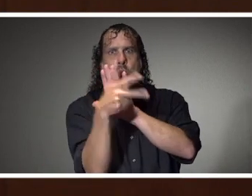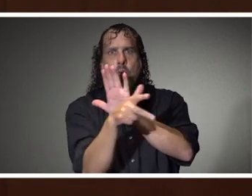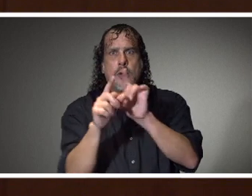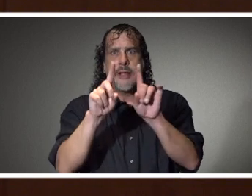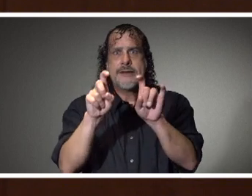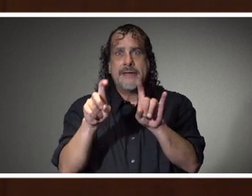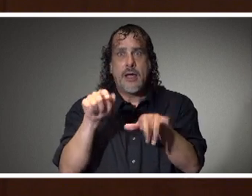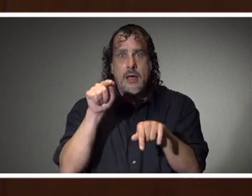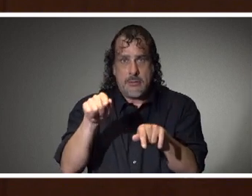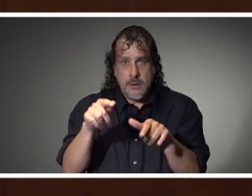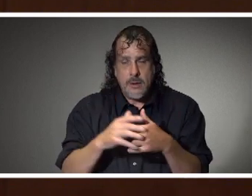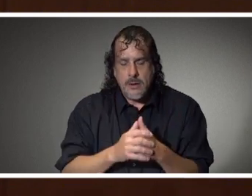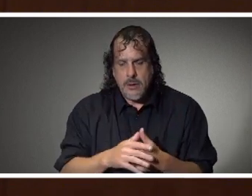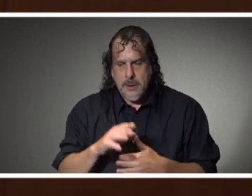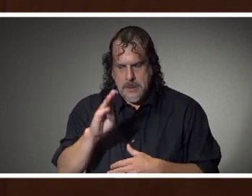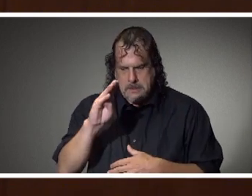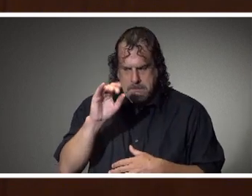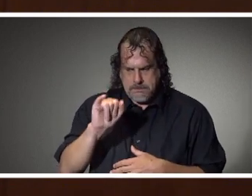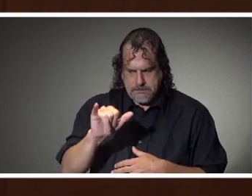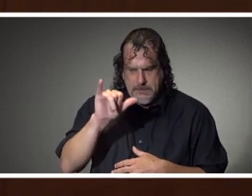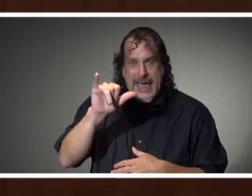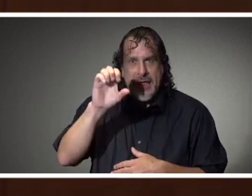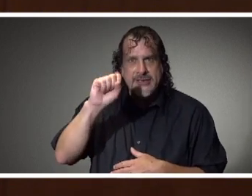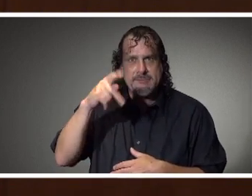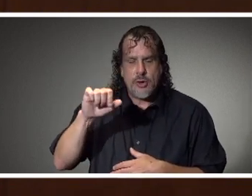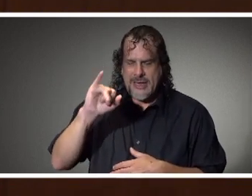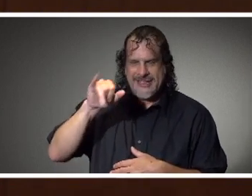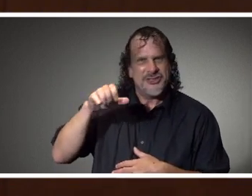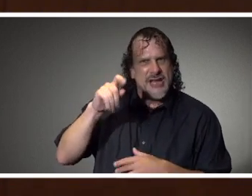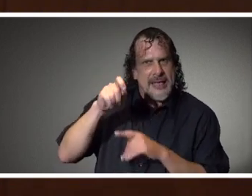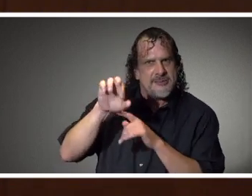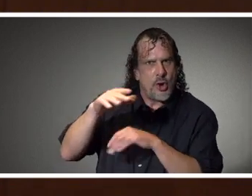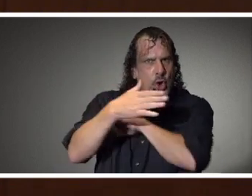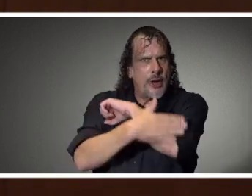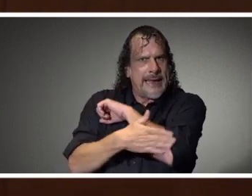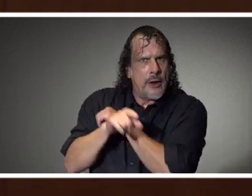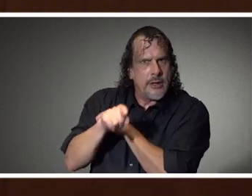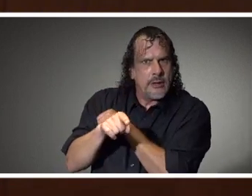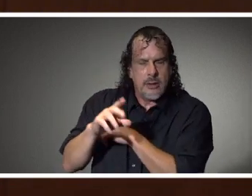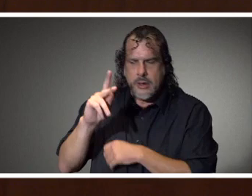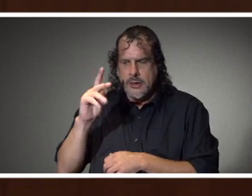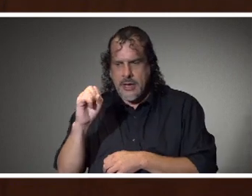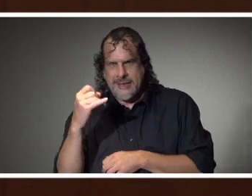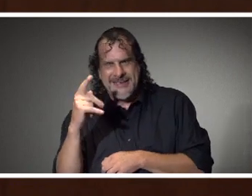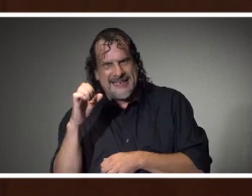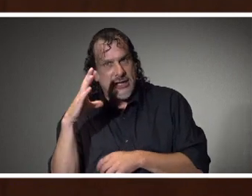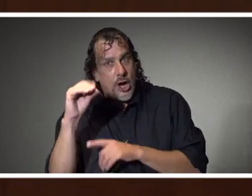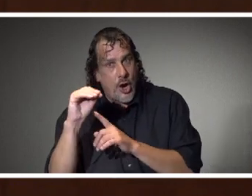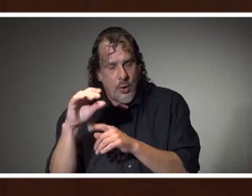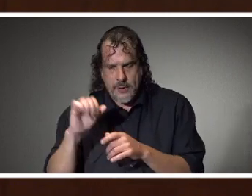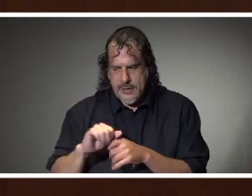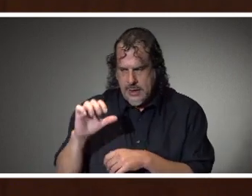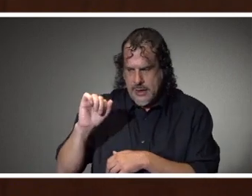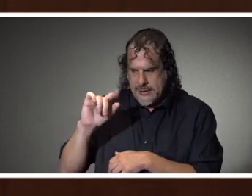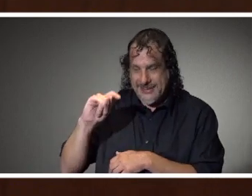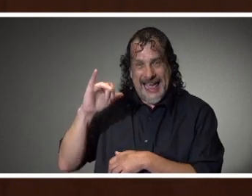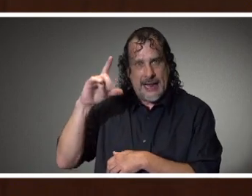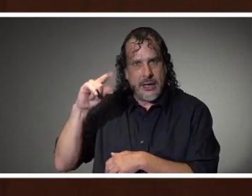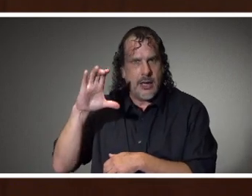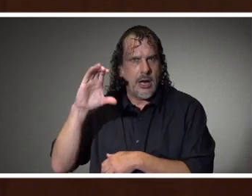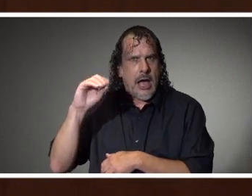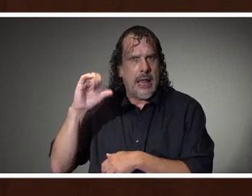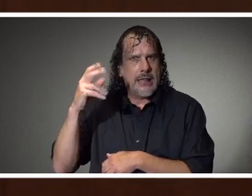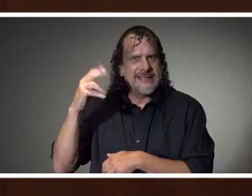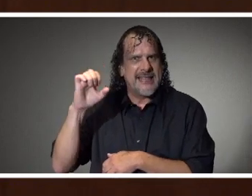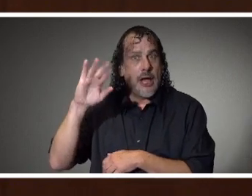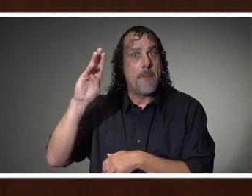testing in Bay Springs at the Jasper County Emergency Operations Center, and in Kosciuszko, the Atala County Coliseum. Strongly encourage